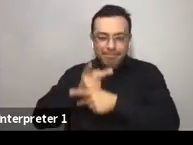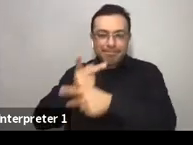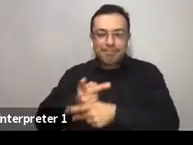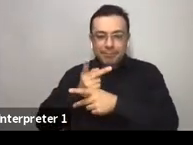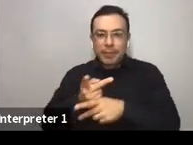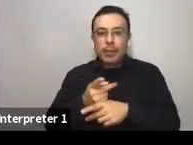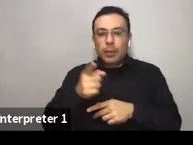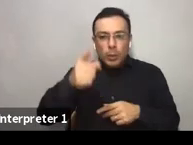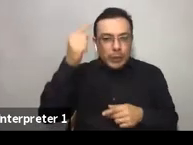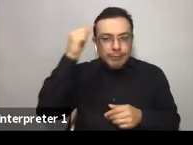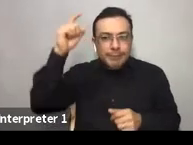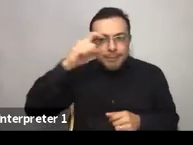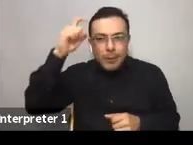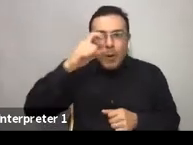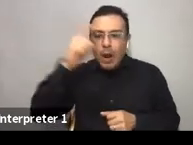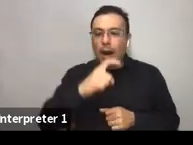number of those